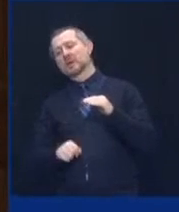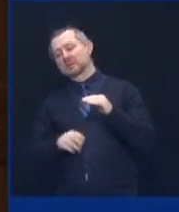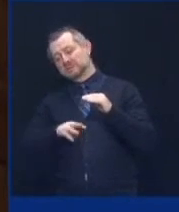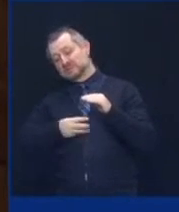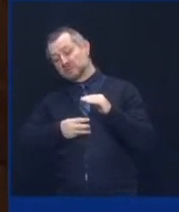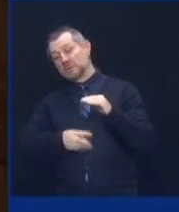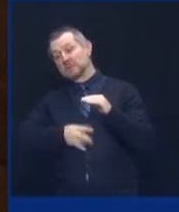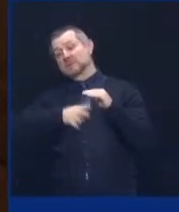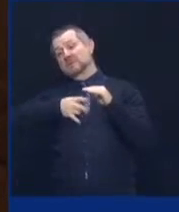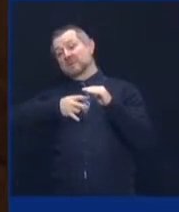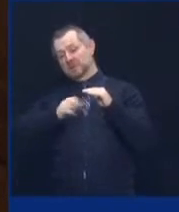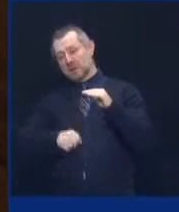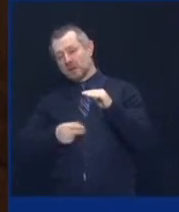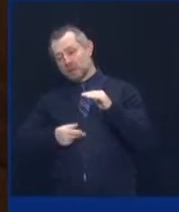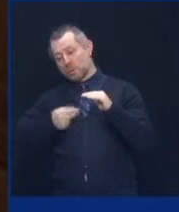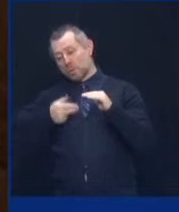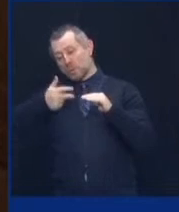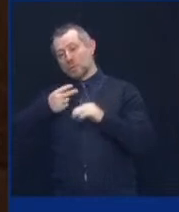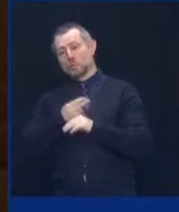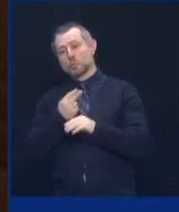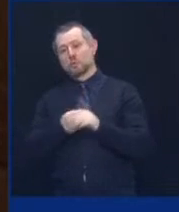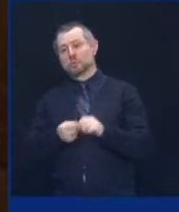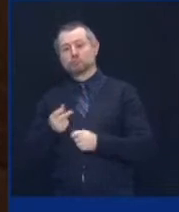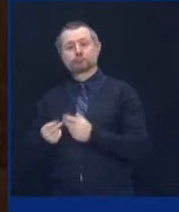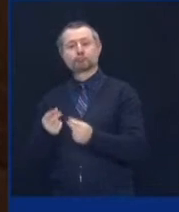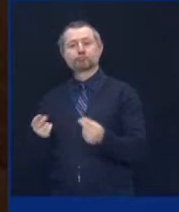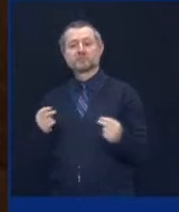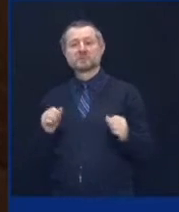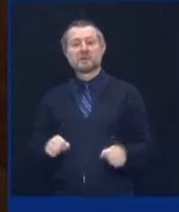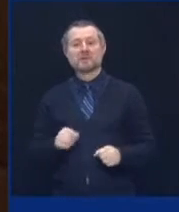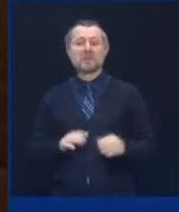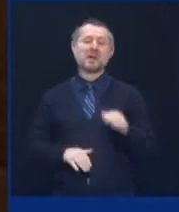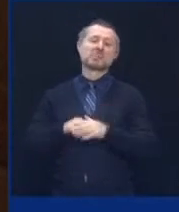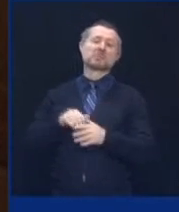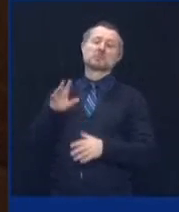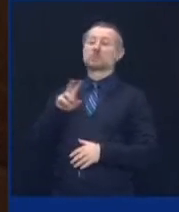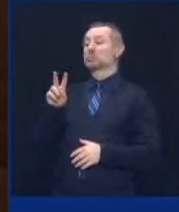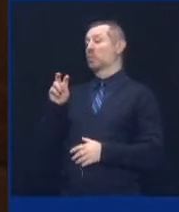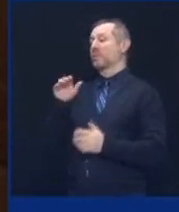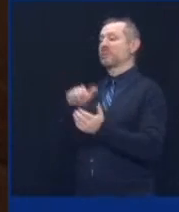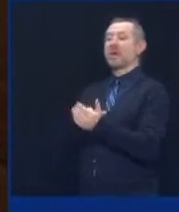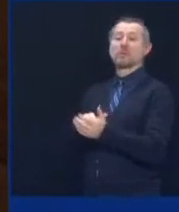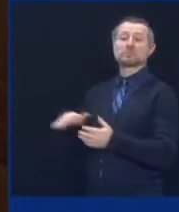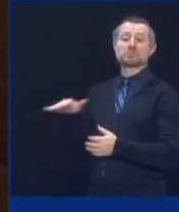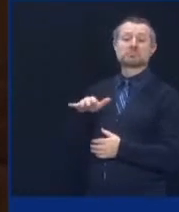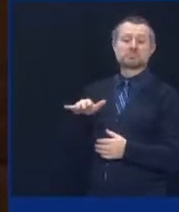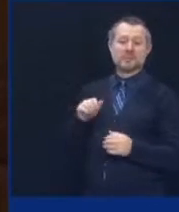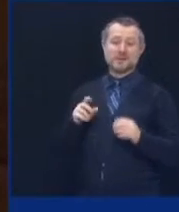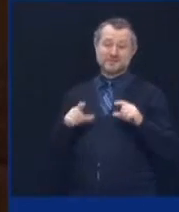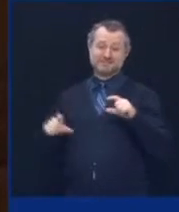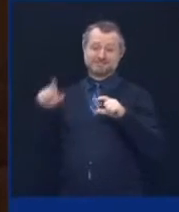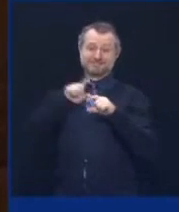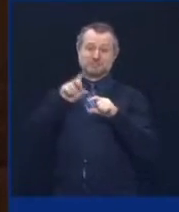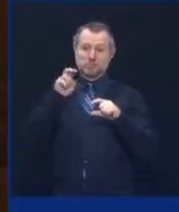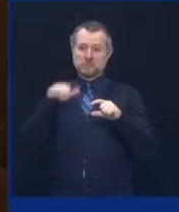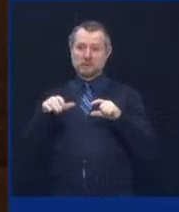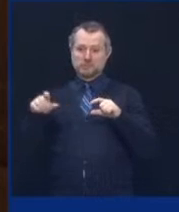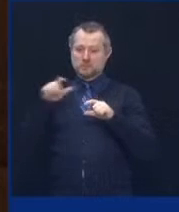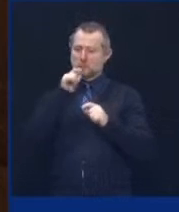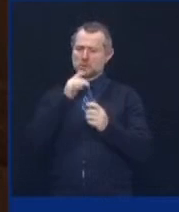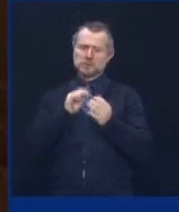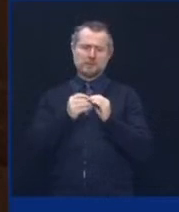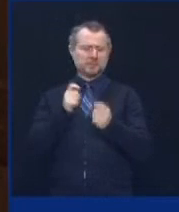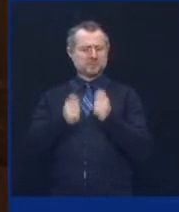to 200,000 more from the original 500,000. Now, those numbers obviously are changing. So going forward,